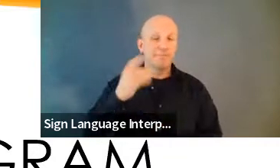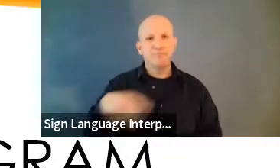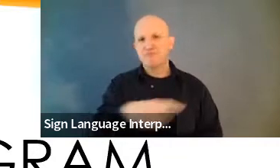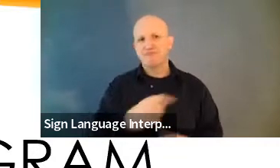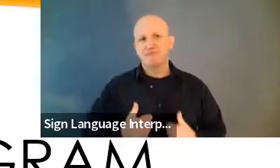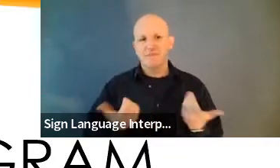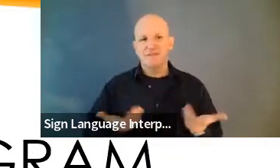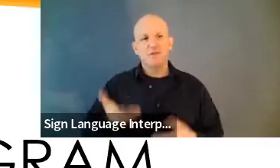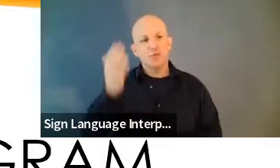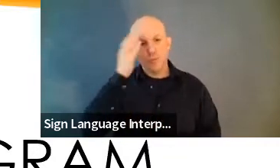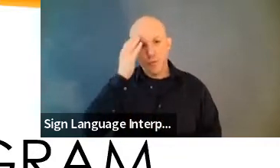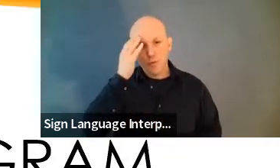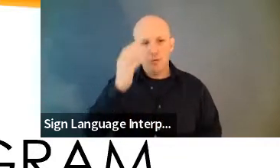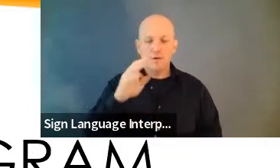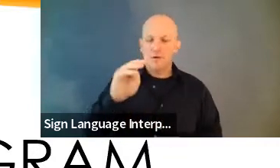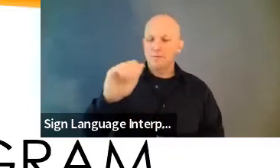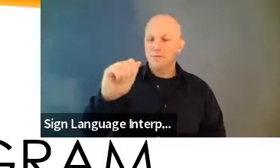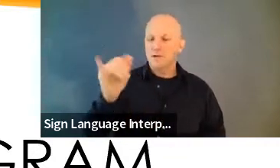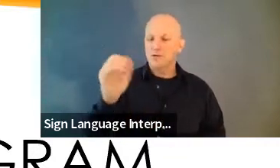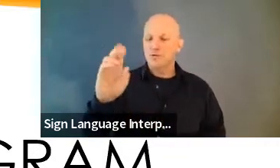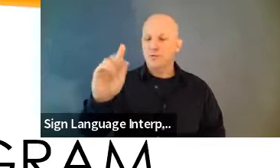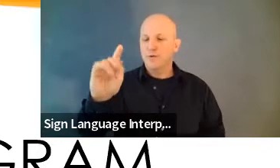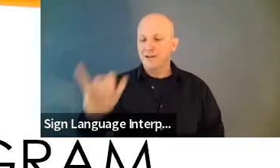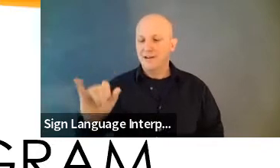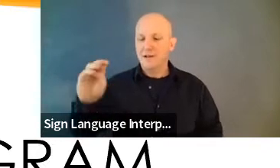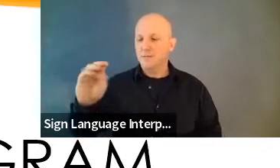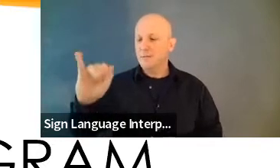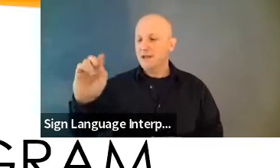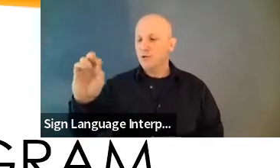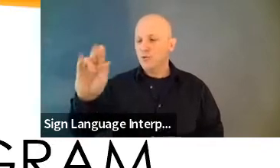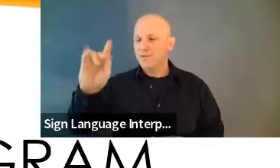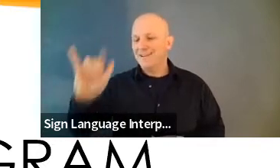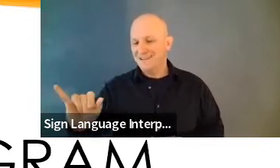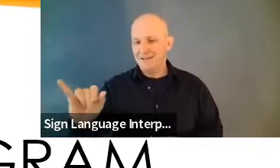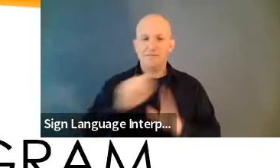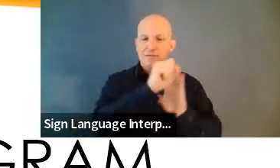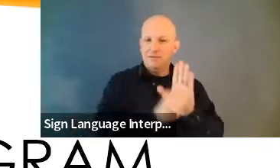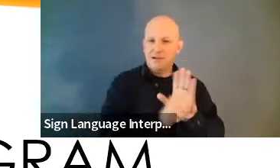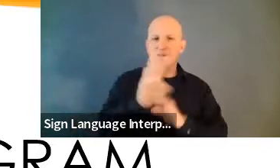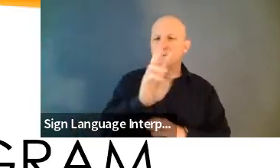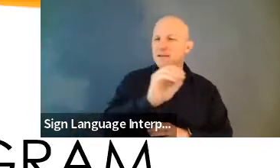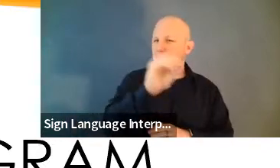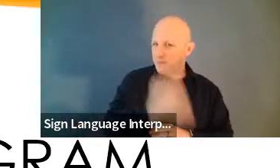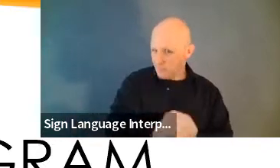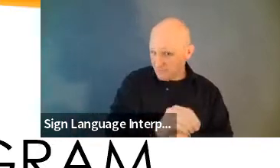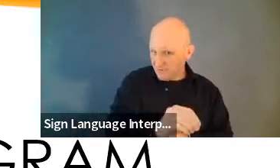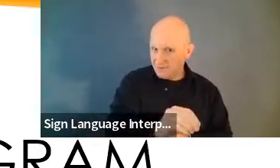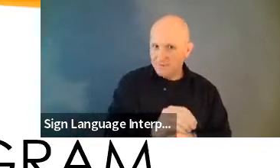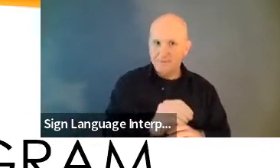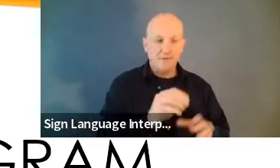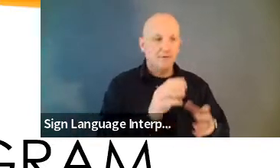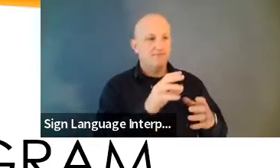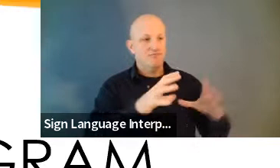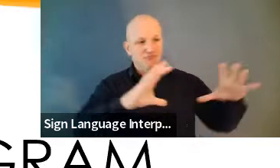are a majority minority state. So with about 60% of the population made up of persons from racial ethnic